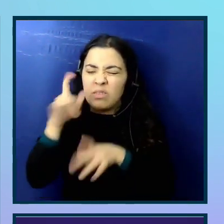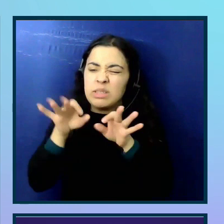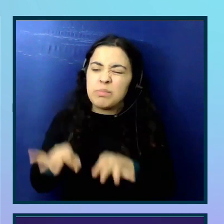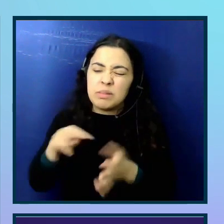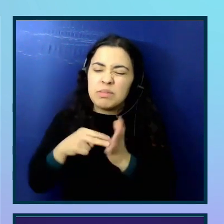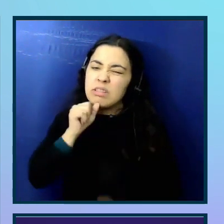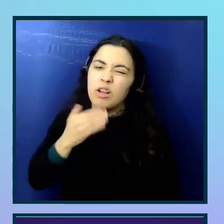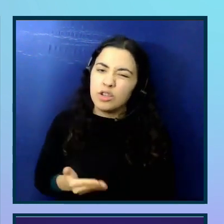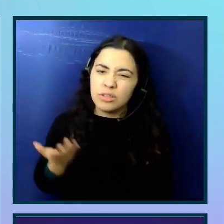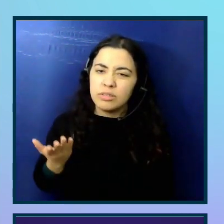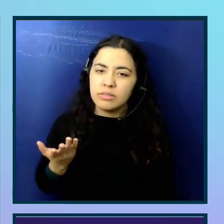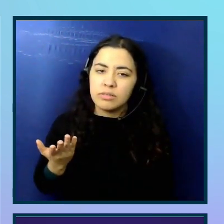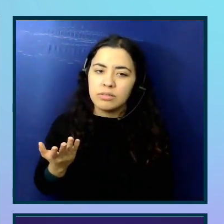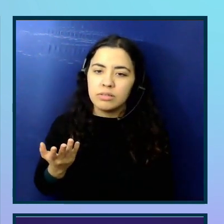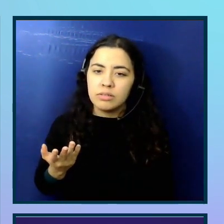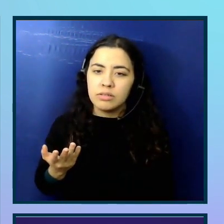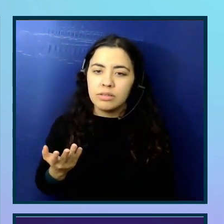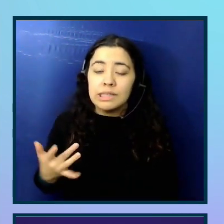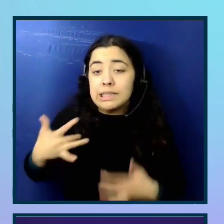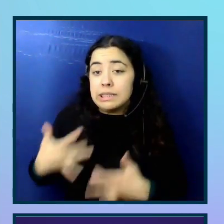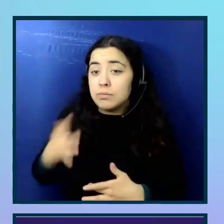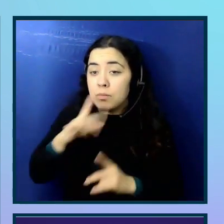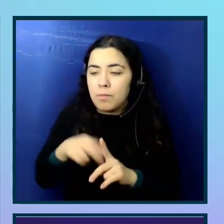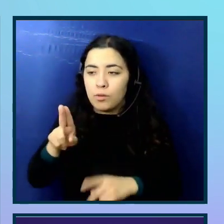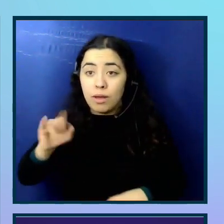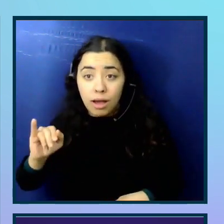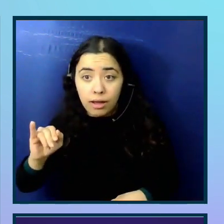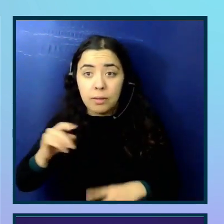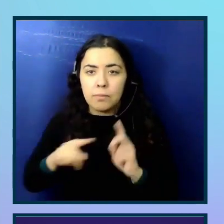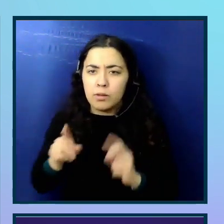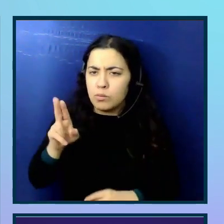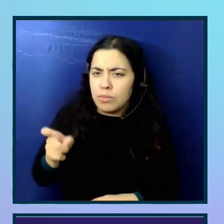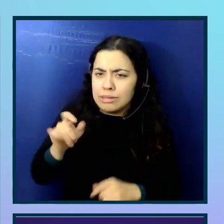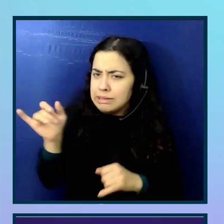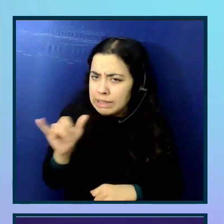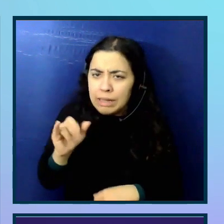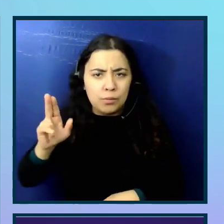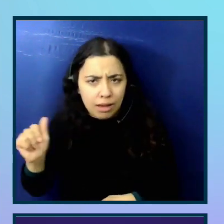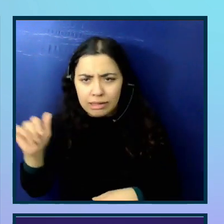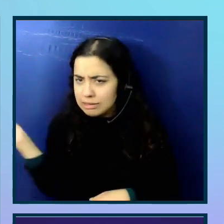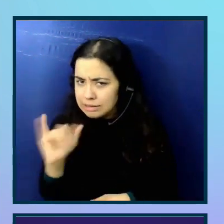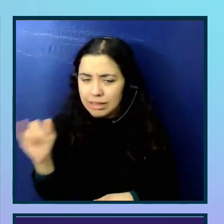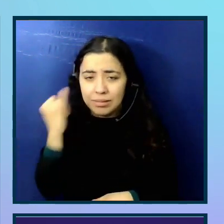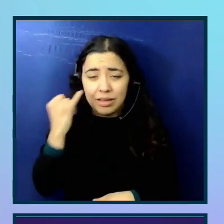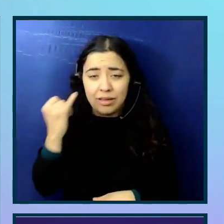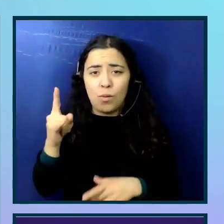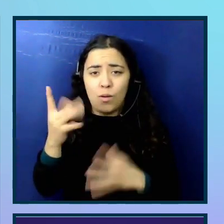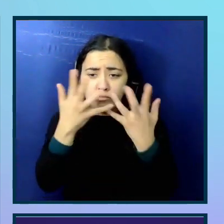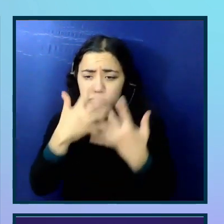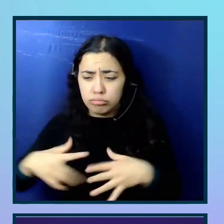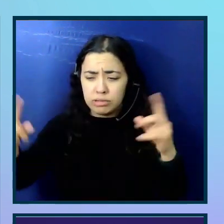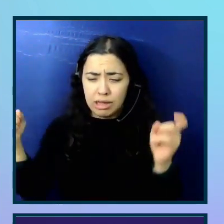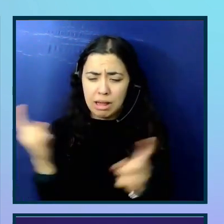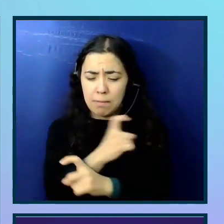not good. And I know that sentence it's typically talking about UI, but it's true for UX. It's true for UA. If your flow is so